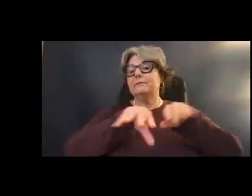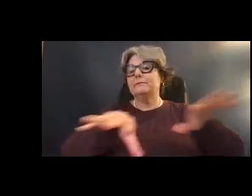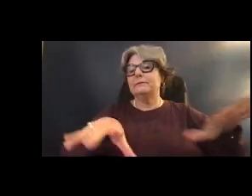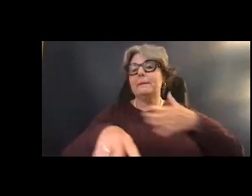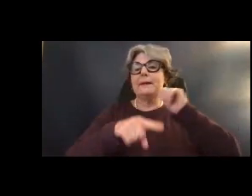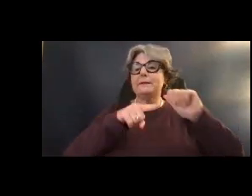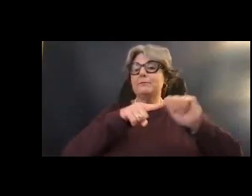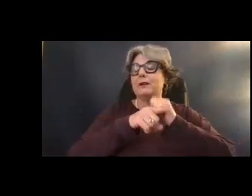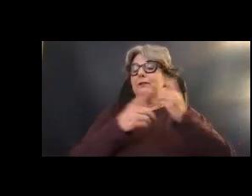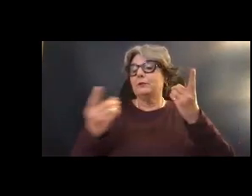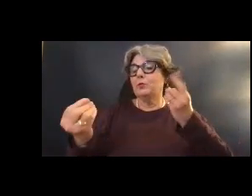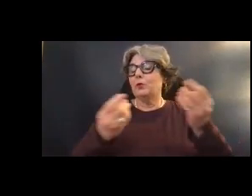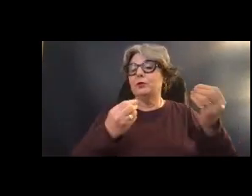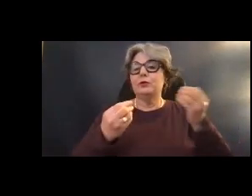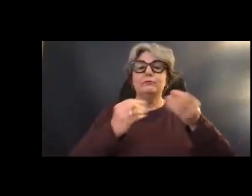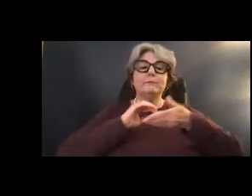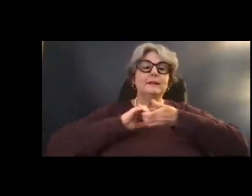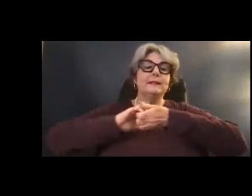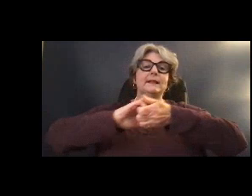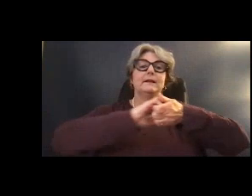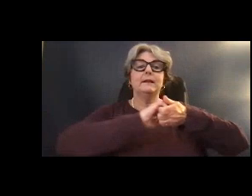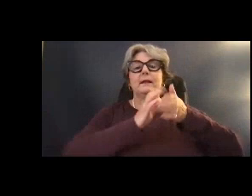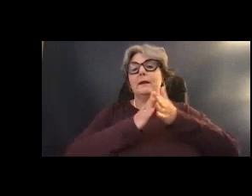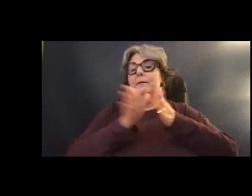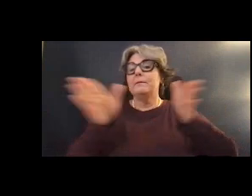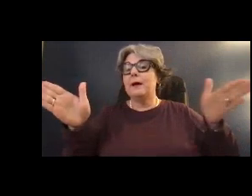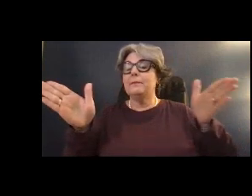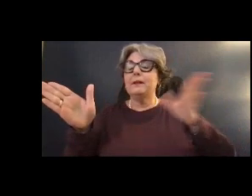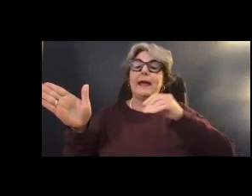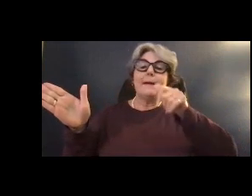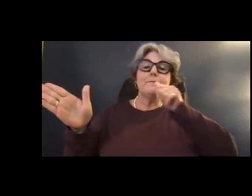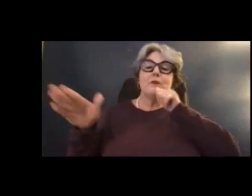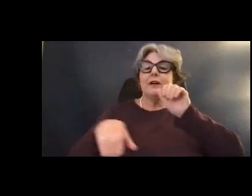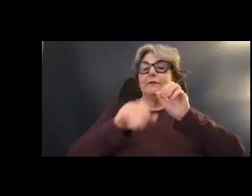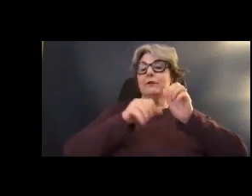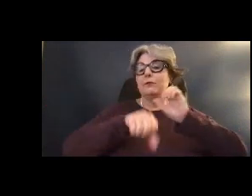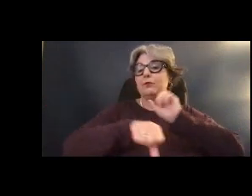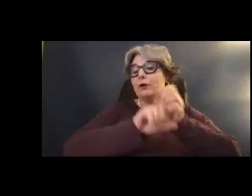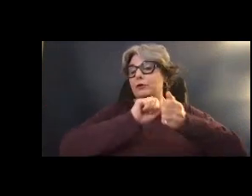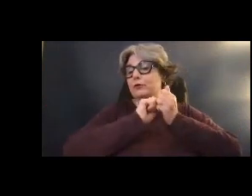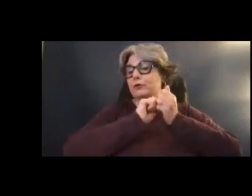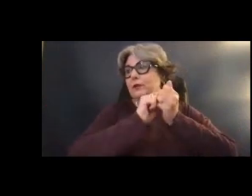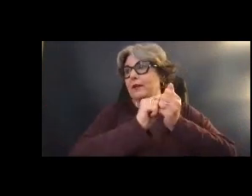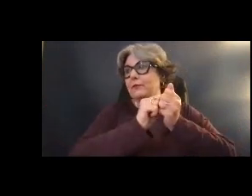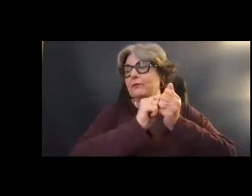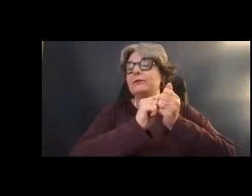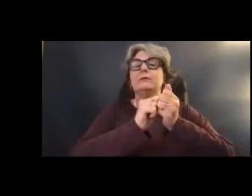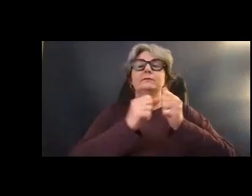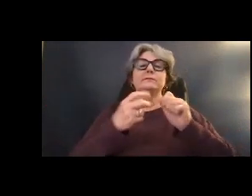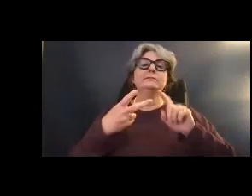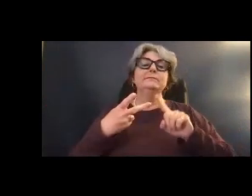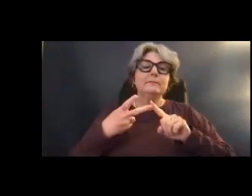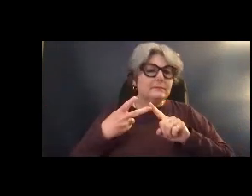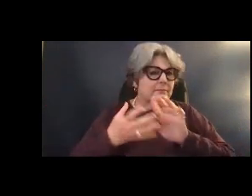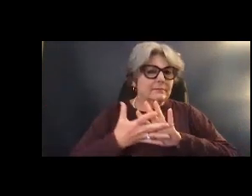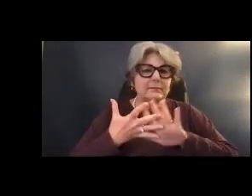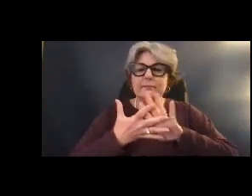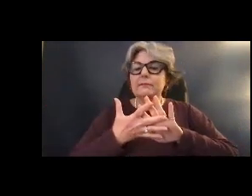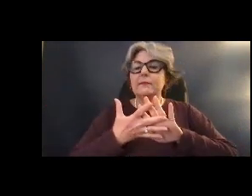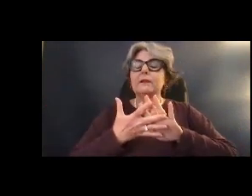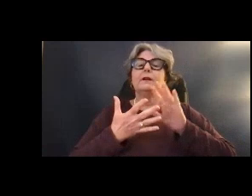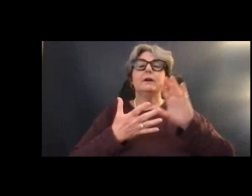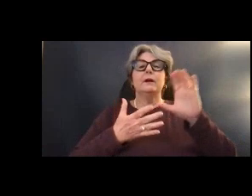practices. Collaborations such as public-private sectors, the Partnership for Climate Smart Commodities program